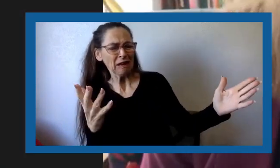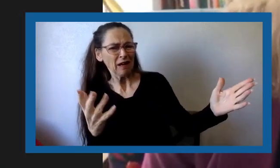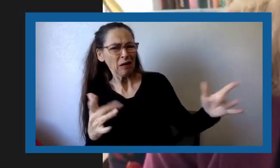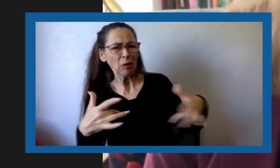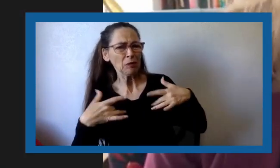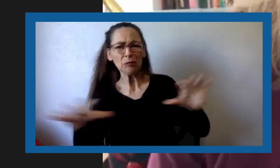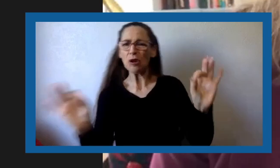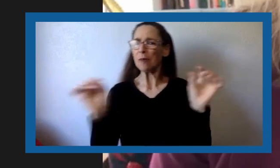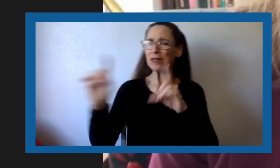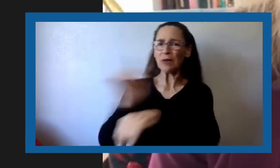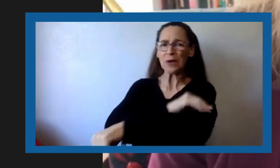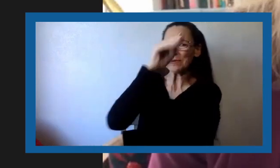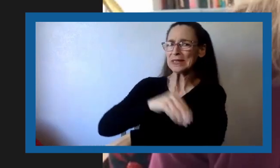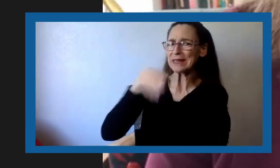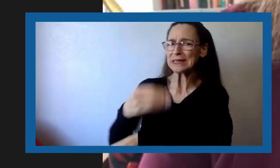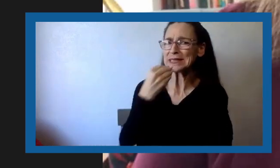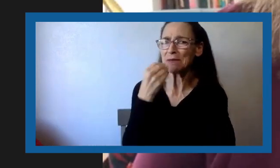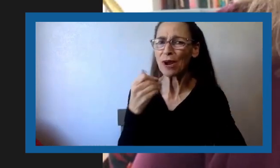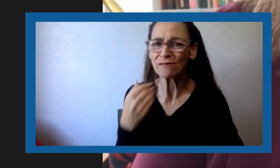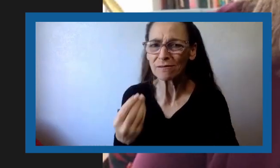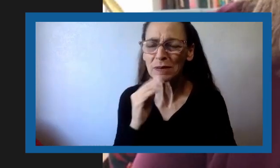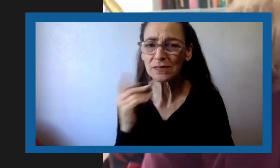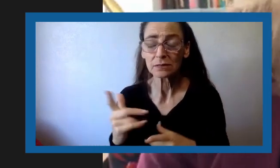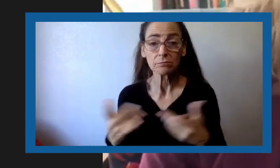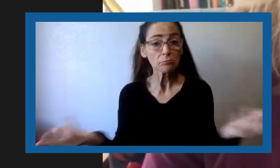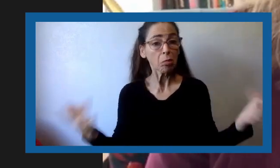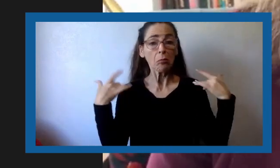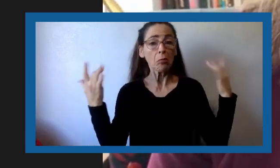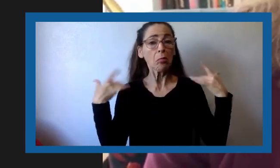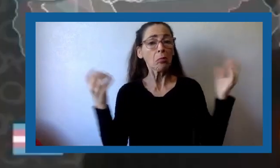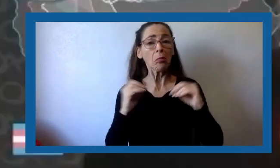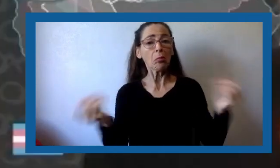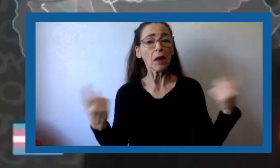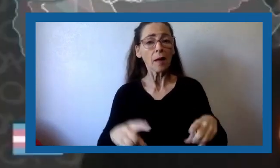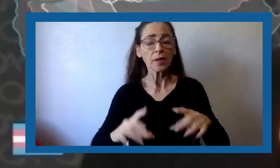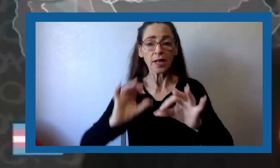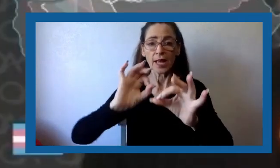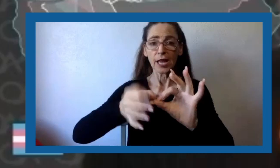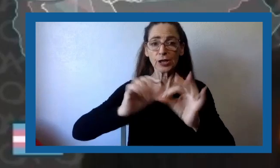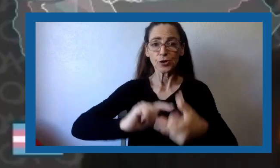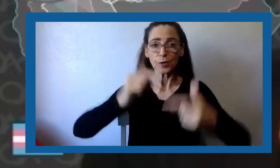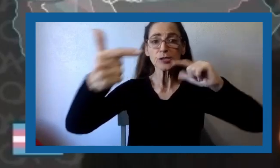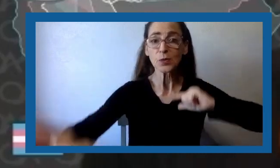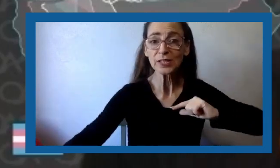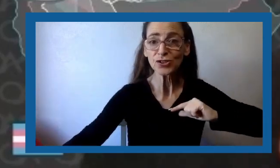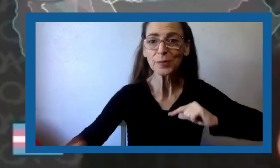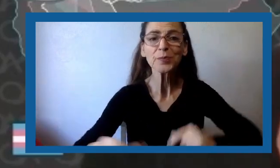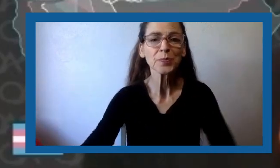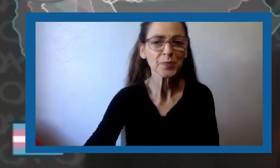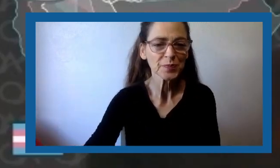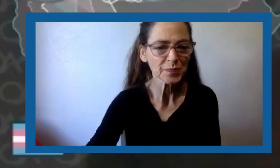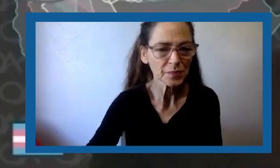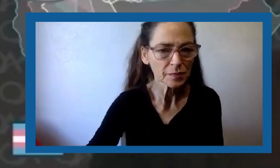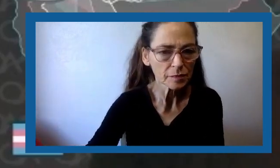burying her, and then acting as if nothing had happened. And I will tell you, not to interrupt you, but I drive past